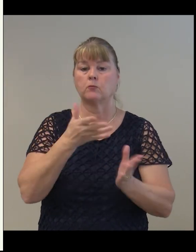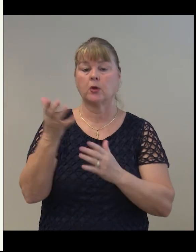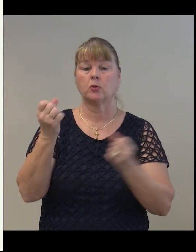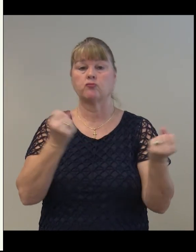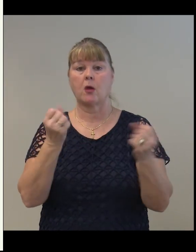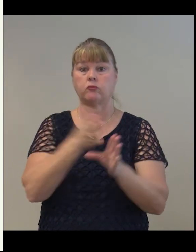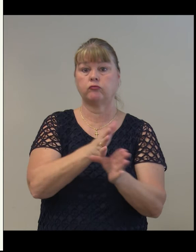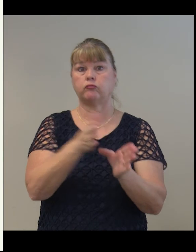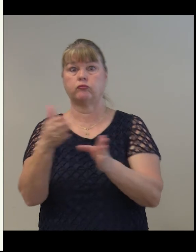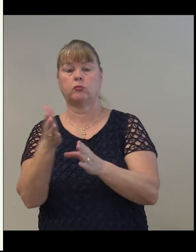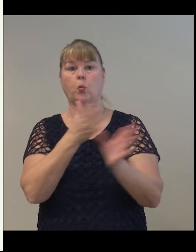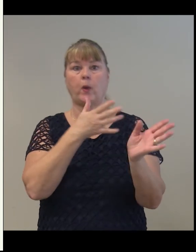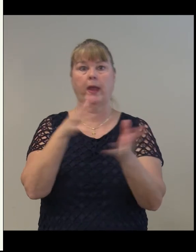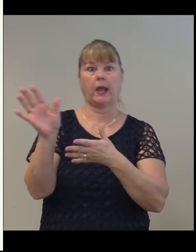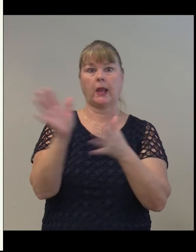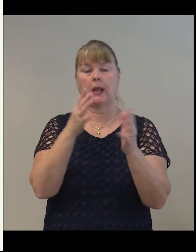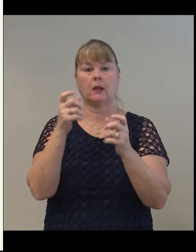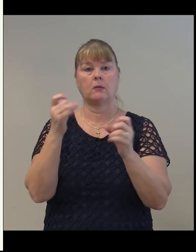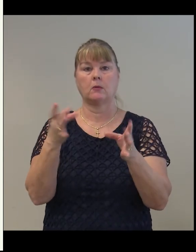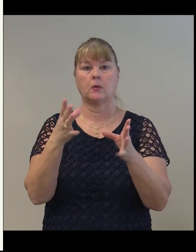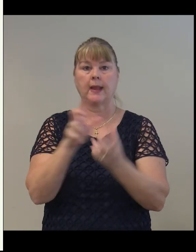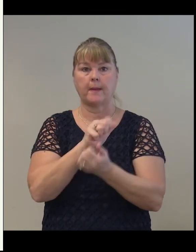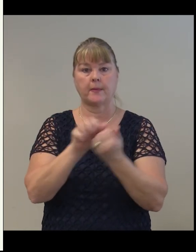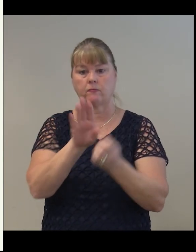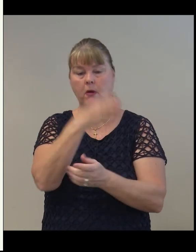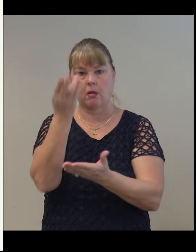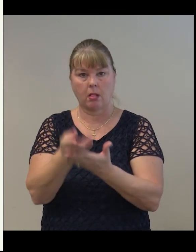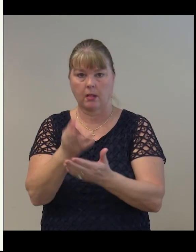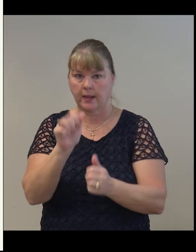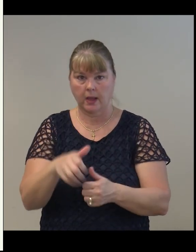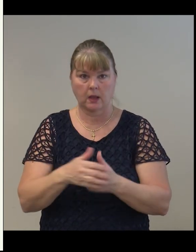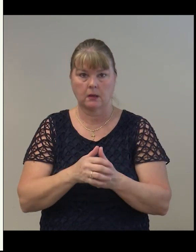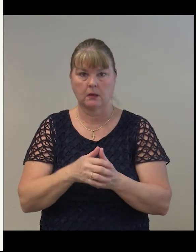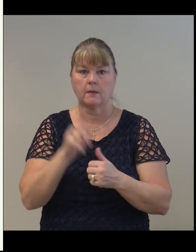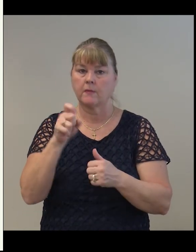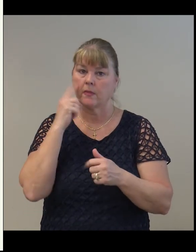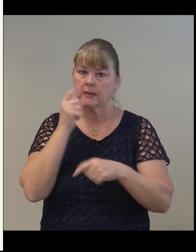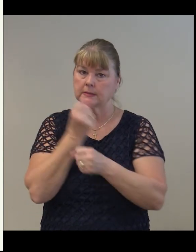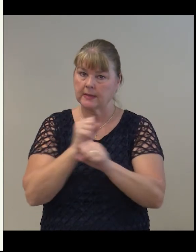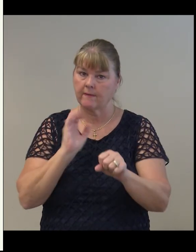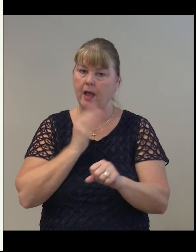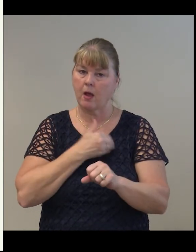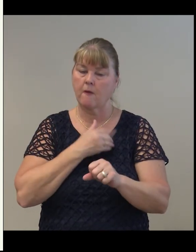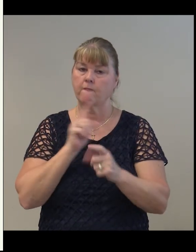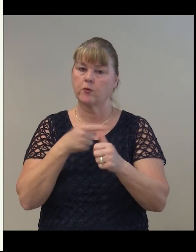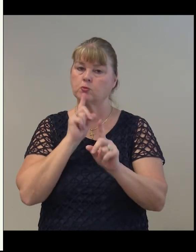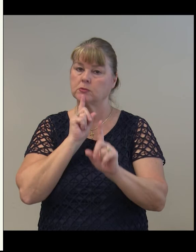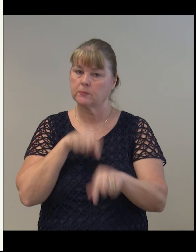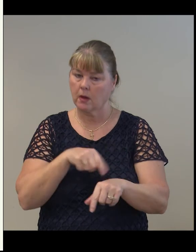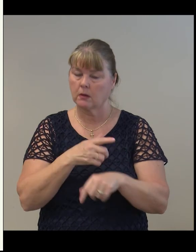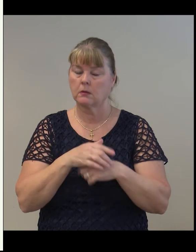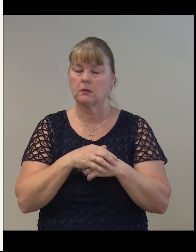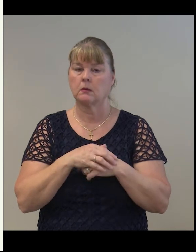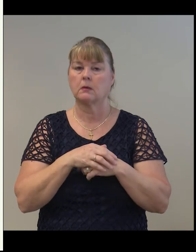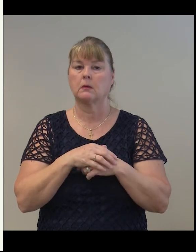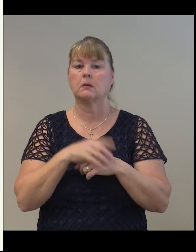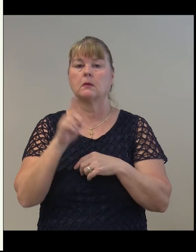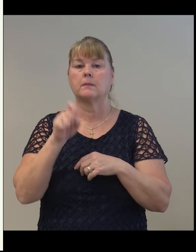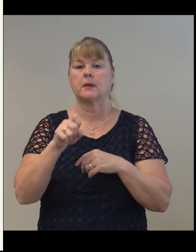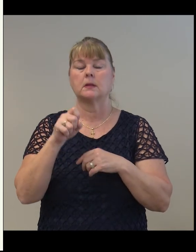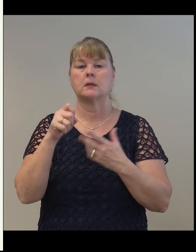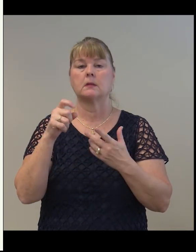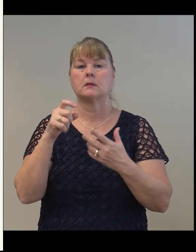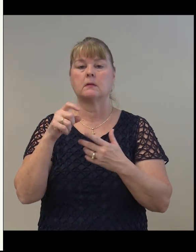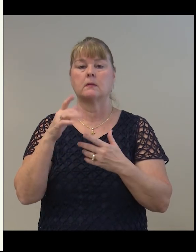ambulance or a fire truck, because the winds could easily topple them over. So we have to think of the safety of our first responders. If you